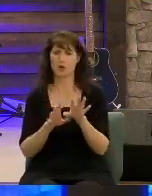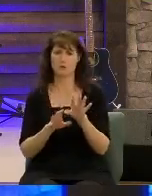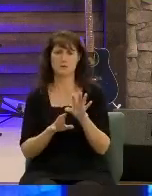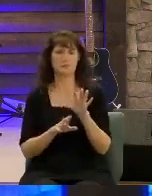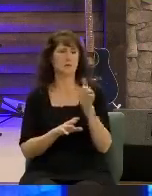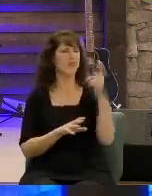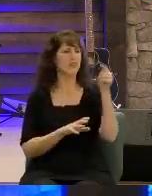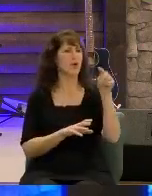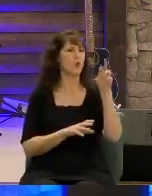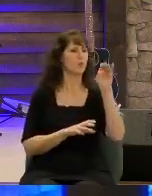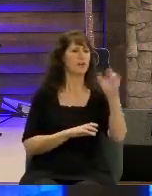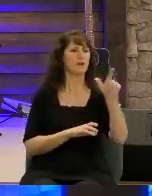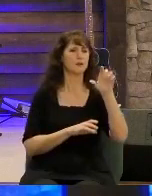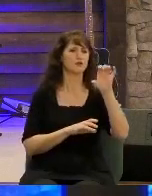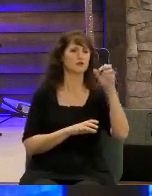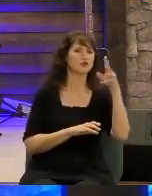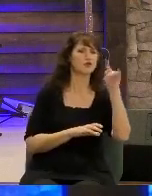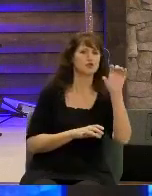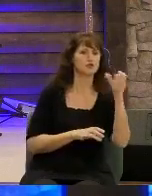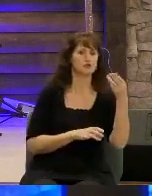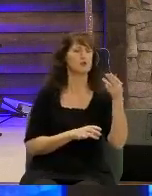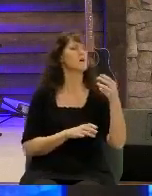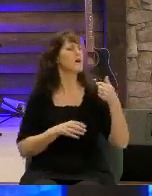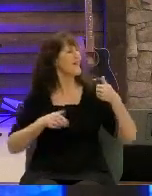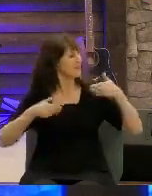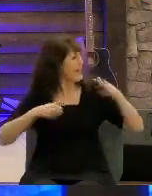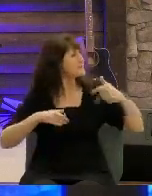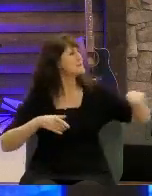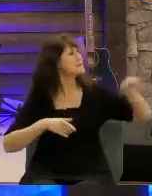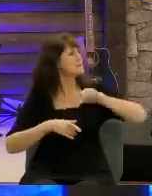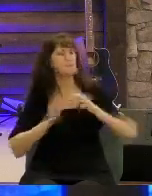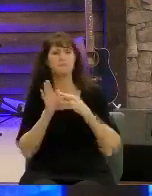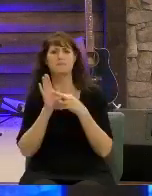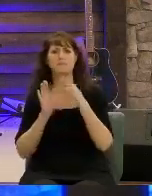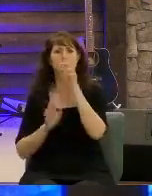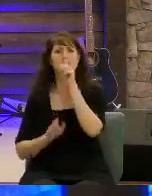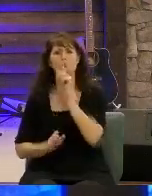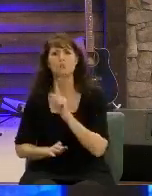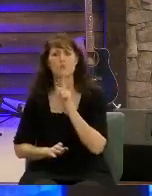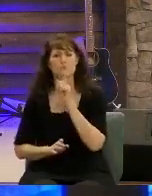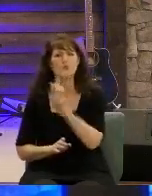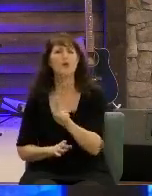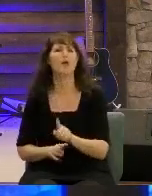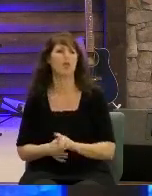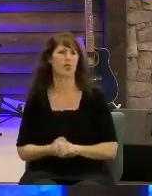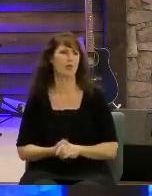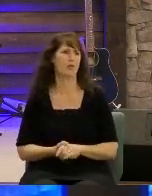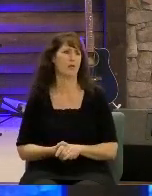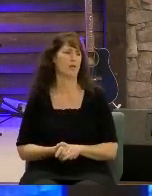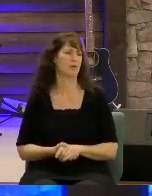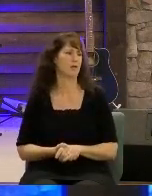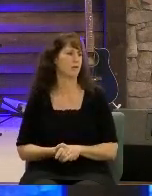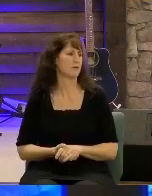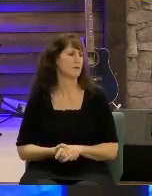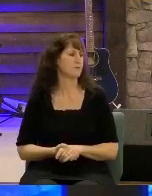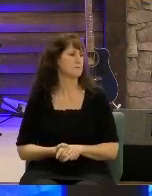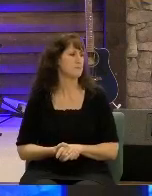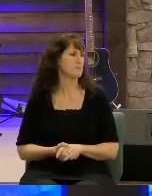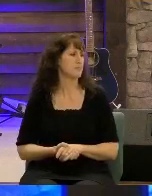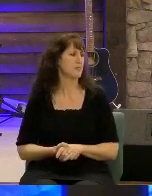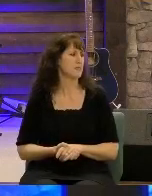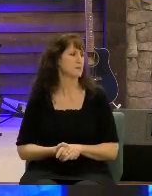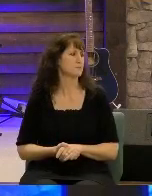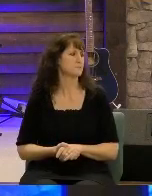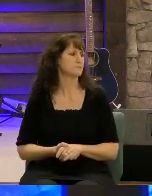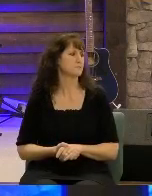Let's be the real church. Yes. Let's be real. Amen? Yes. Let's be real. The